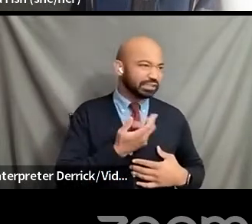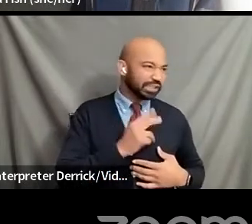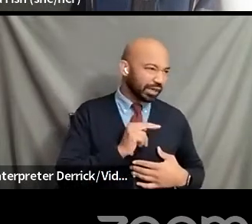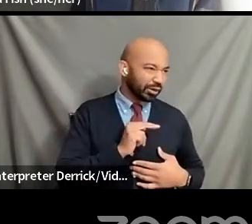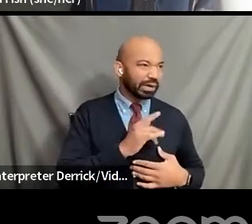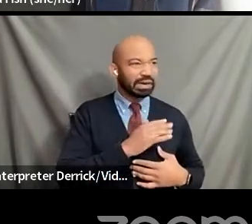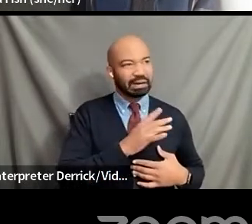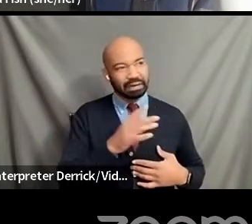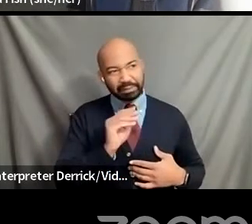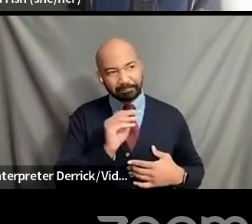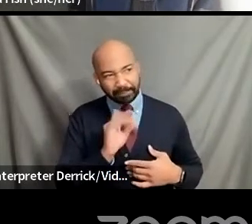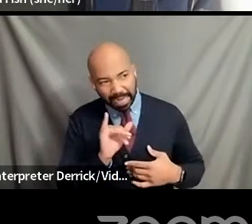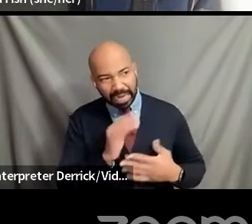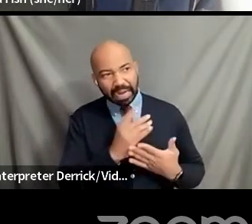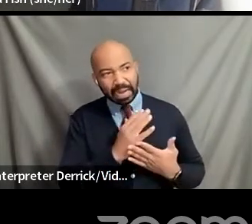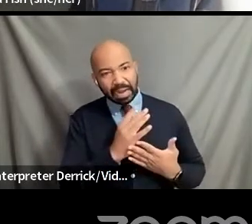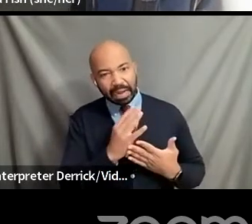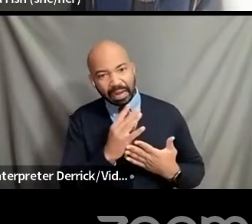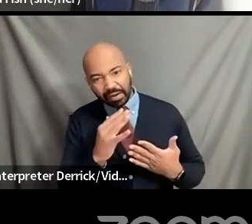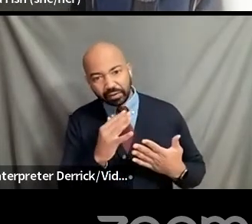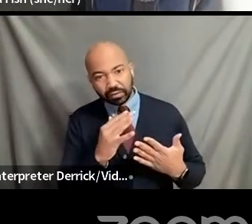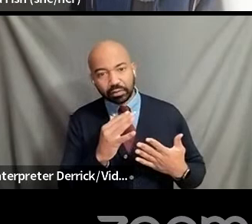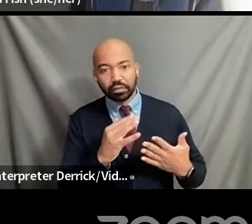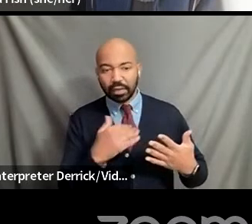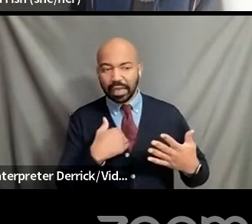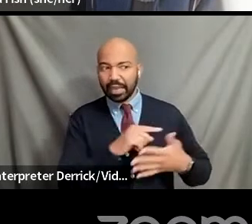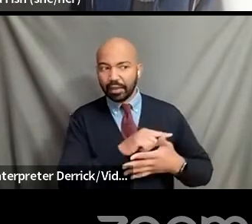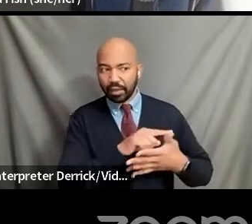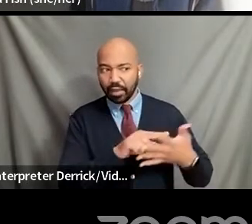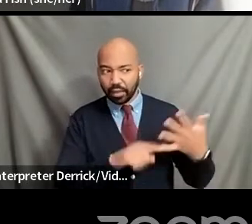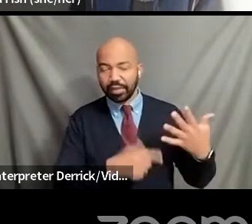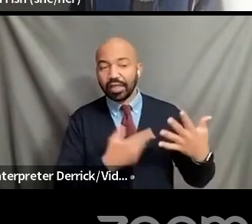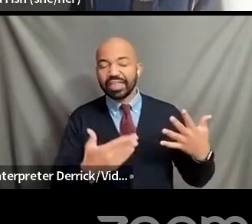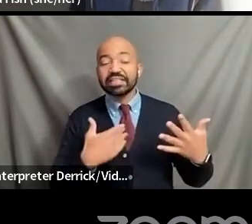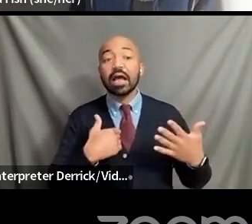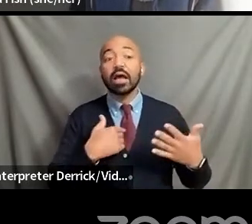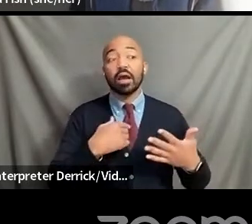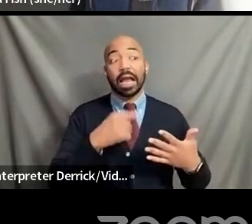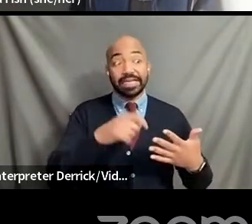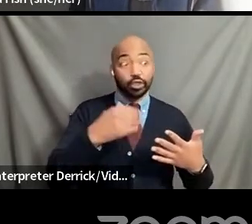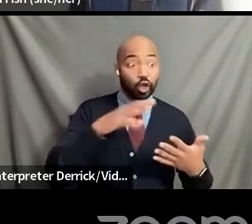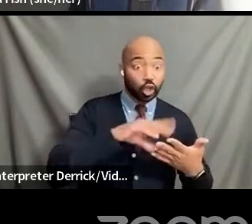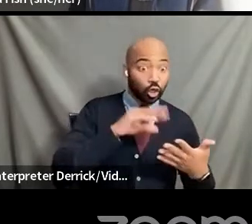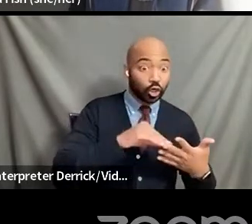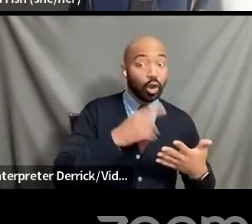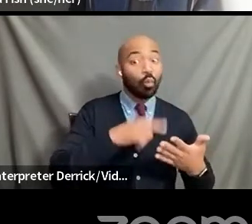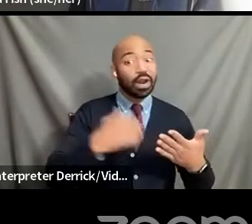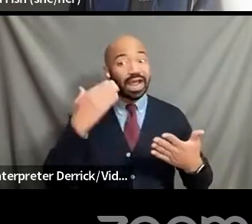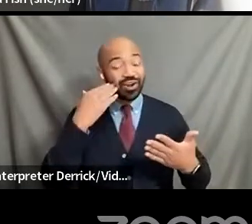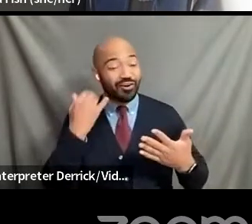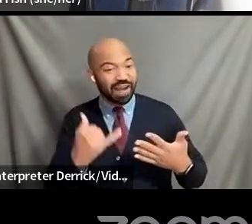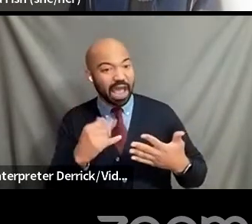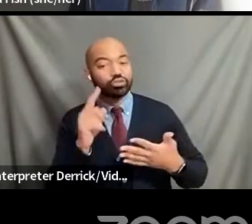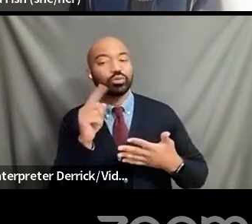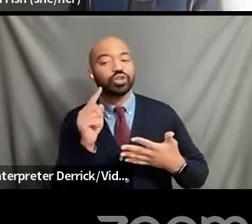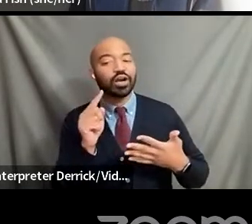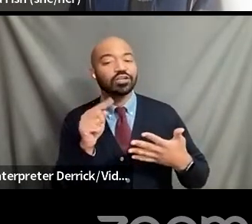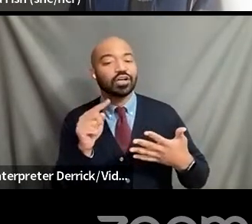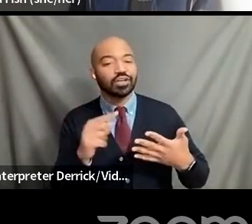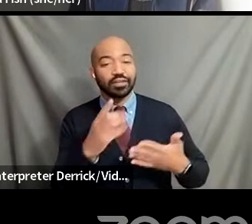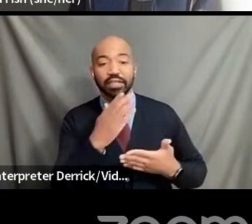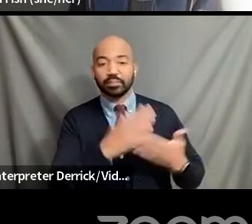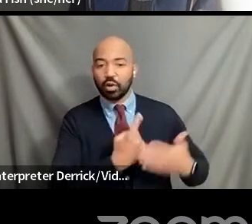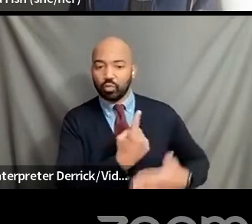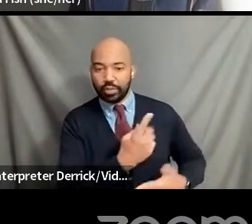May, I started check off like, what do I know now? What do I need to go forward? So that was like part one. And then part two